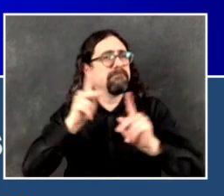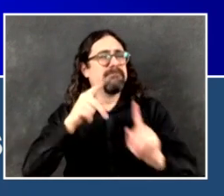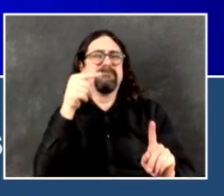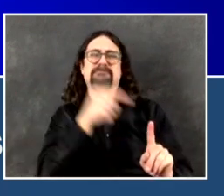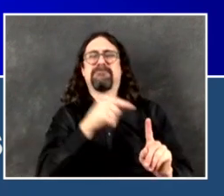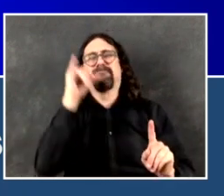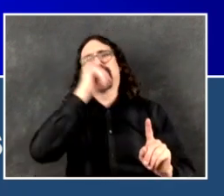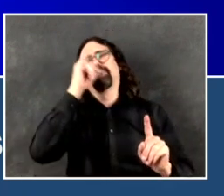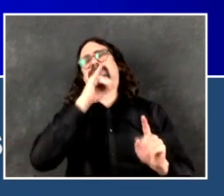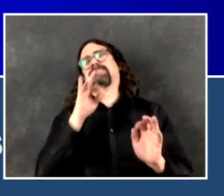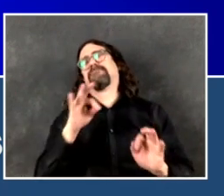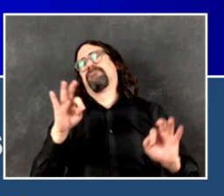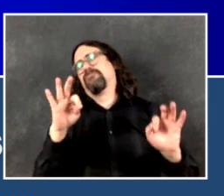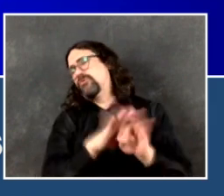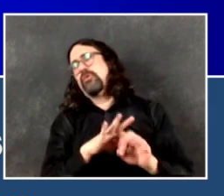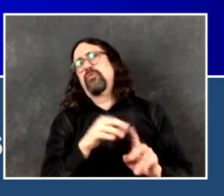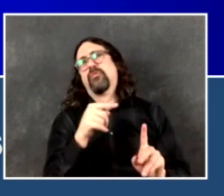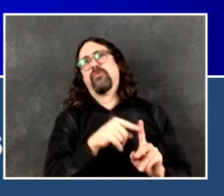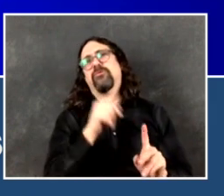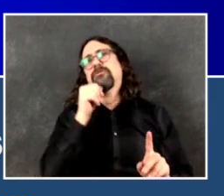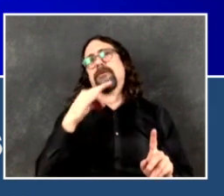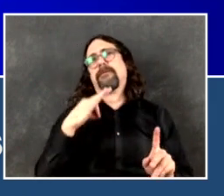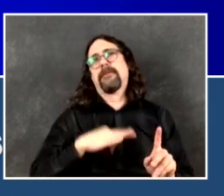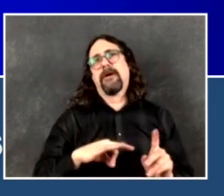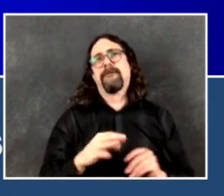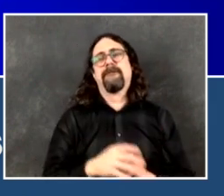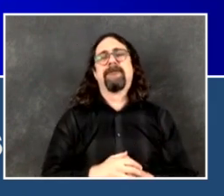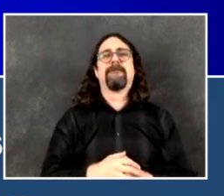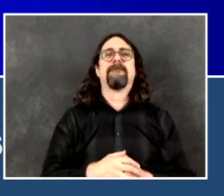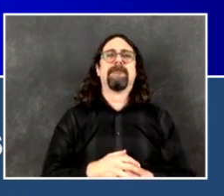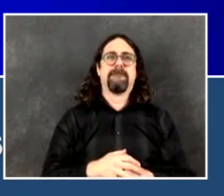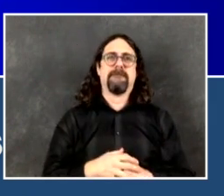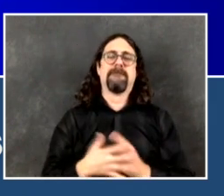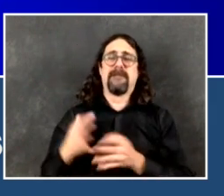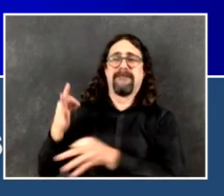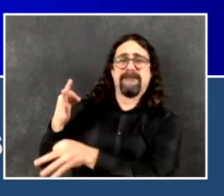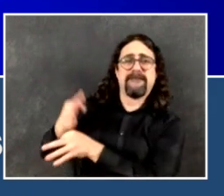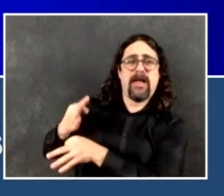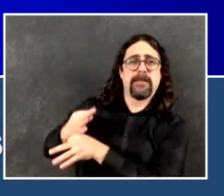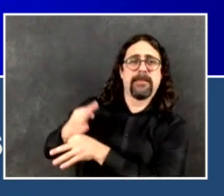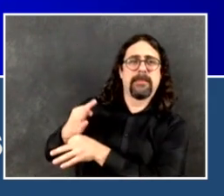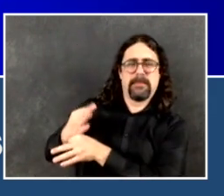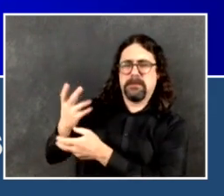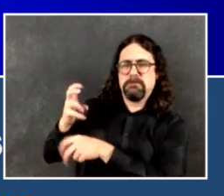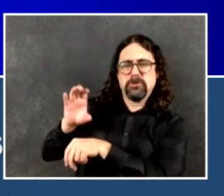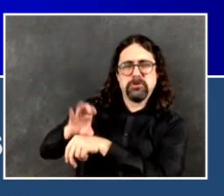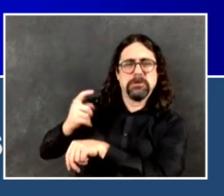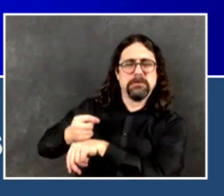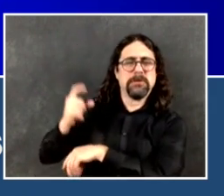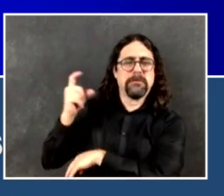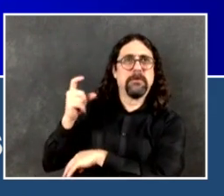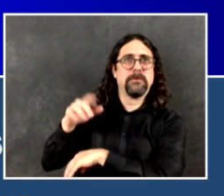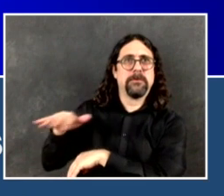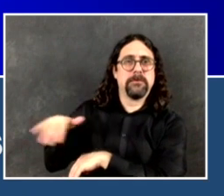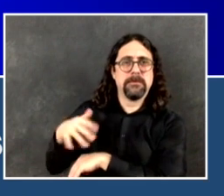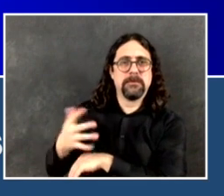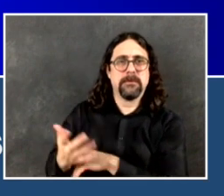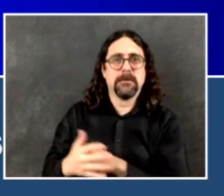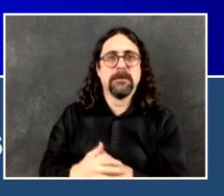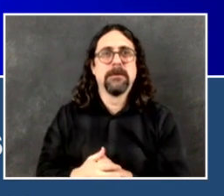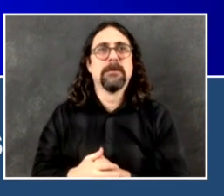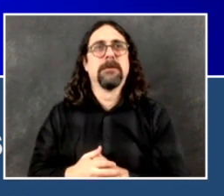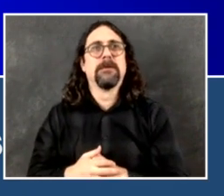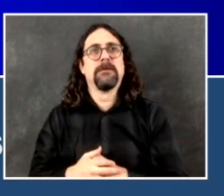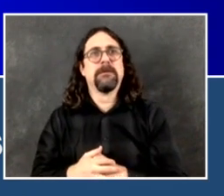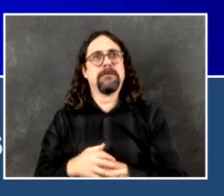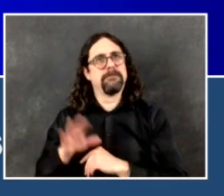CORAL, with the Council of Religious Leaders, with our clergy advisory board. We're going to bring them together to help guide us in thinking about how we